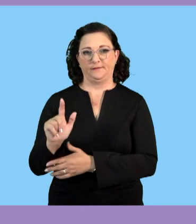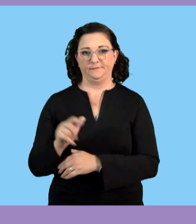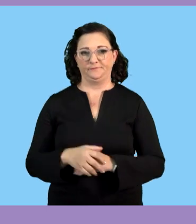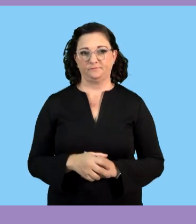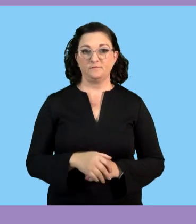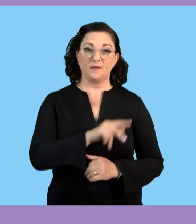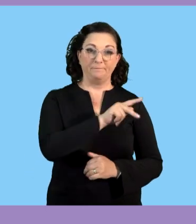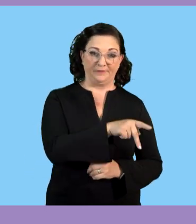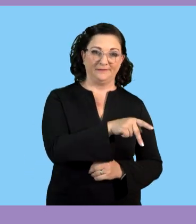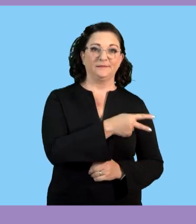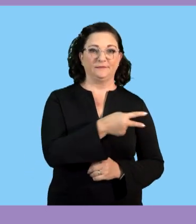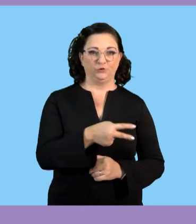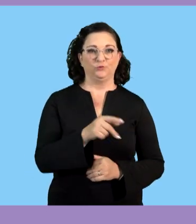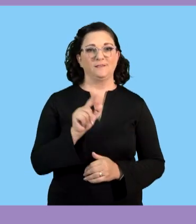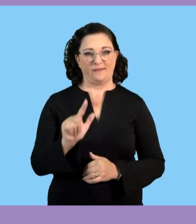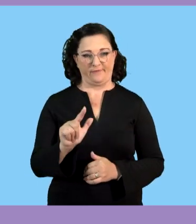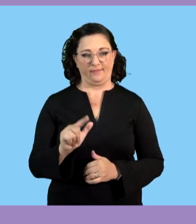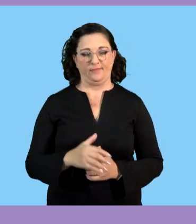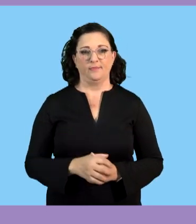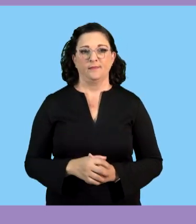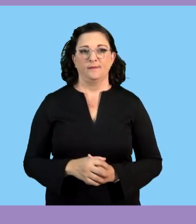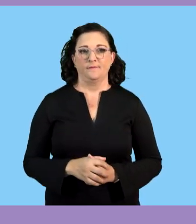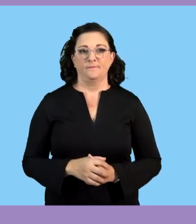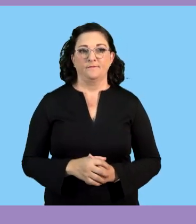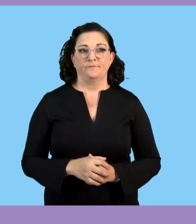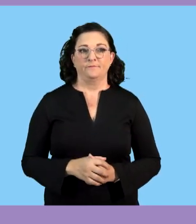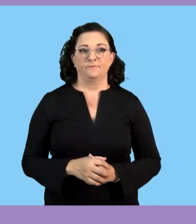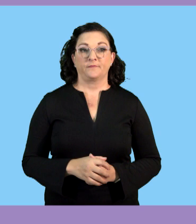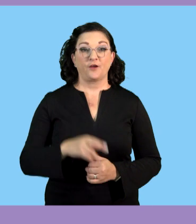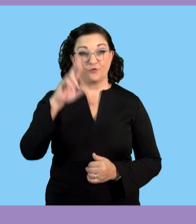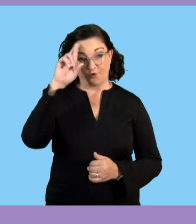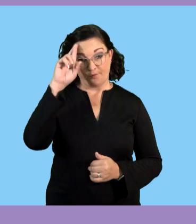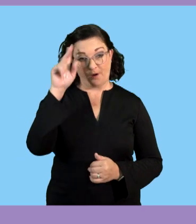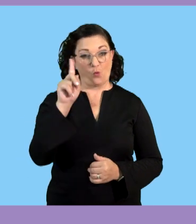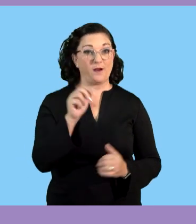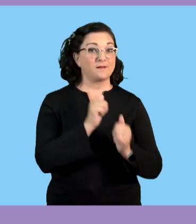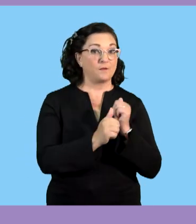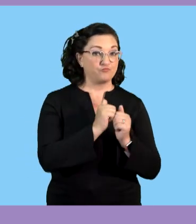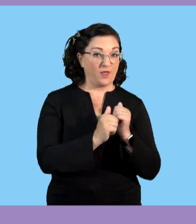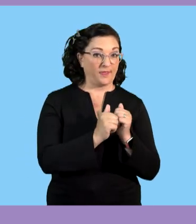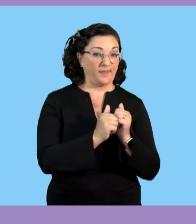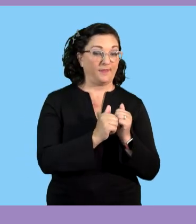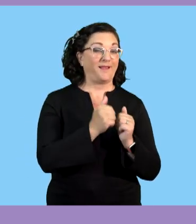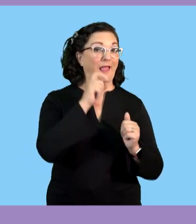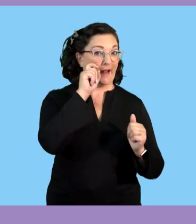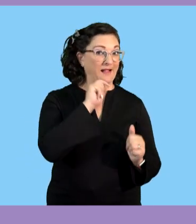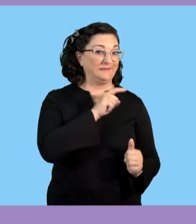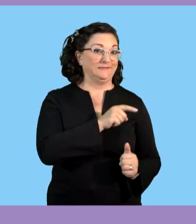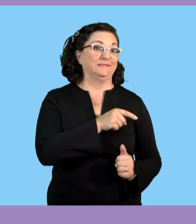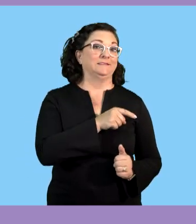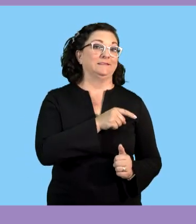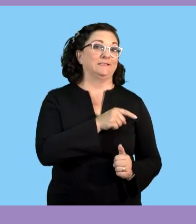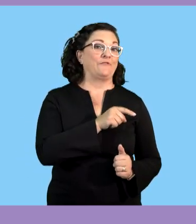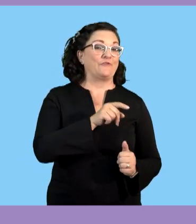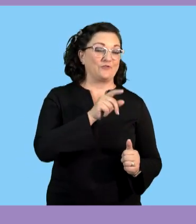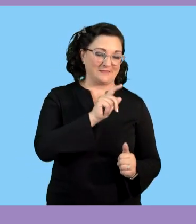this means that the value of p is 7, and the value of p, remember we said, is Karabo's